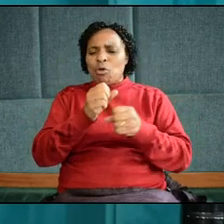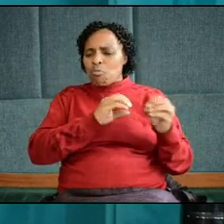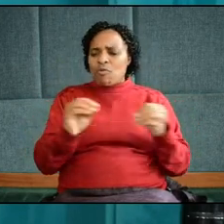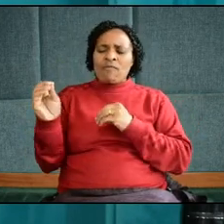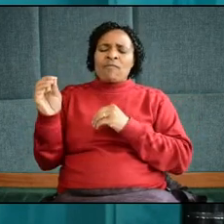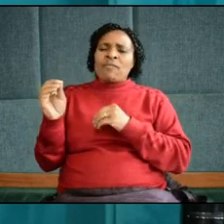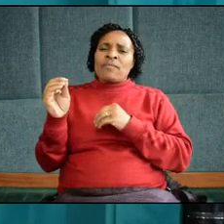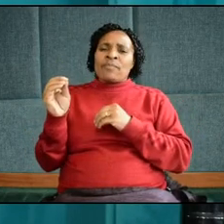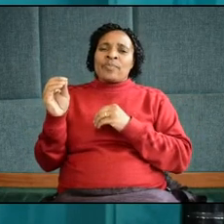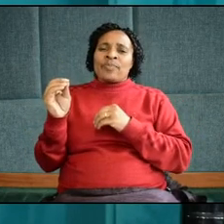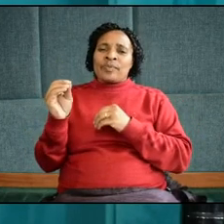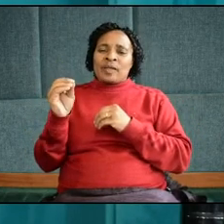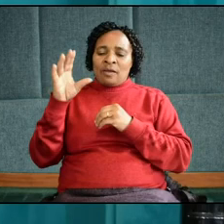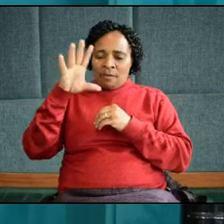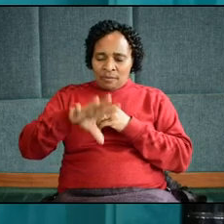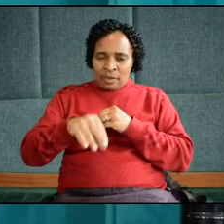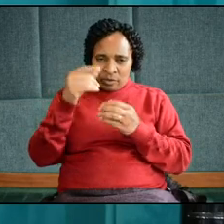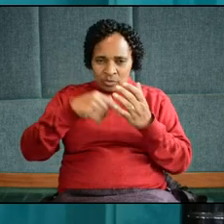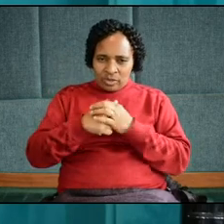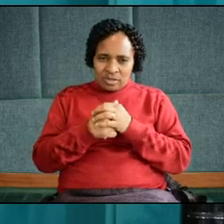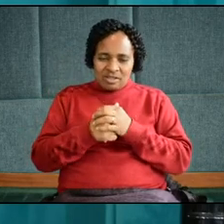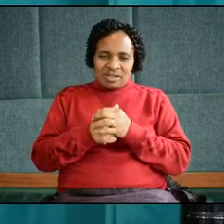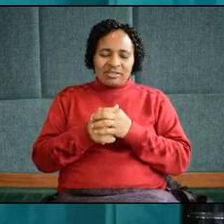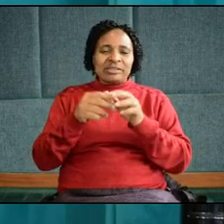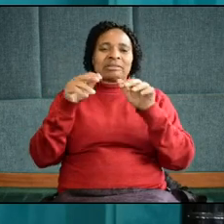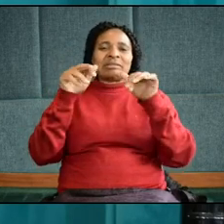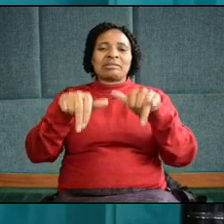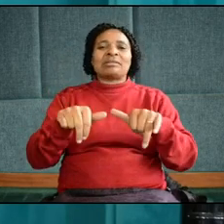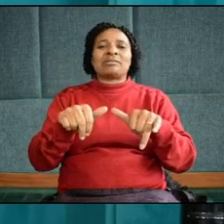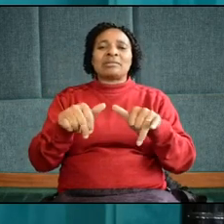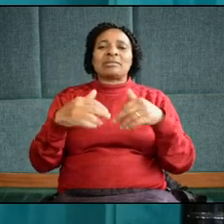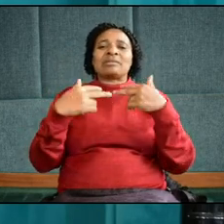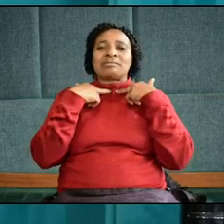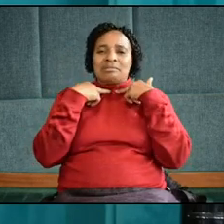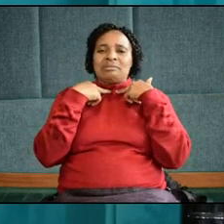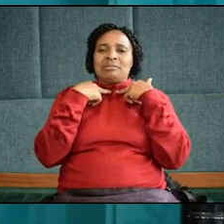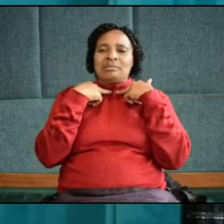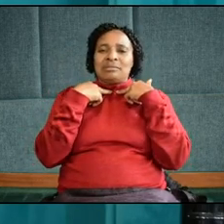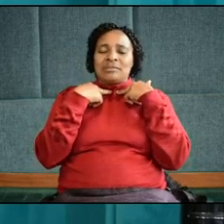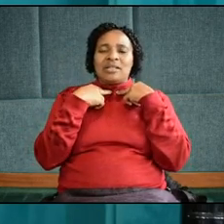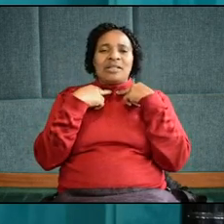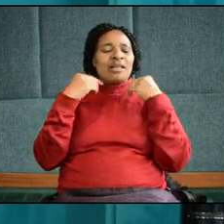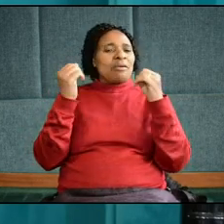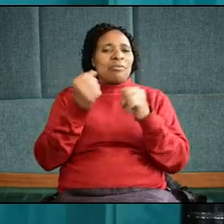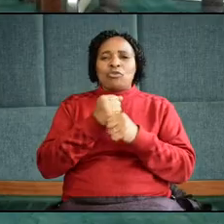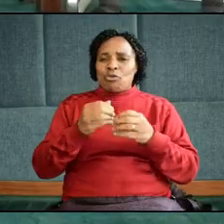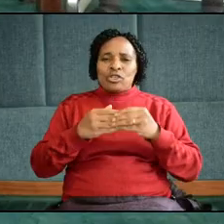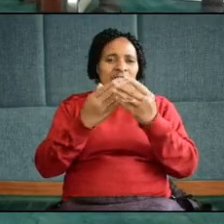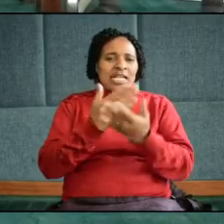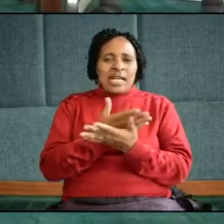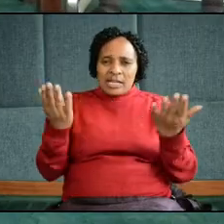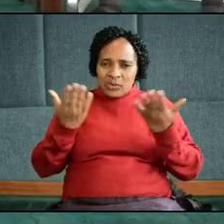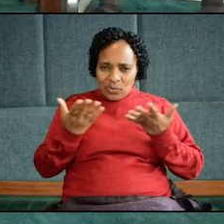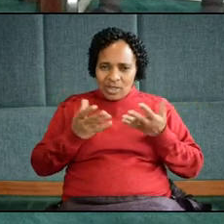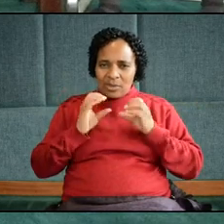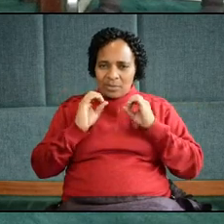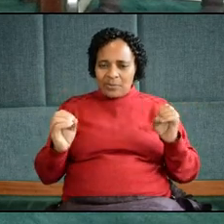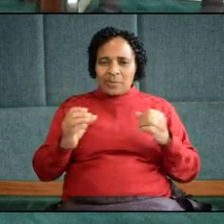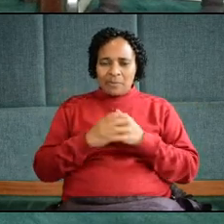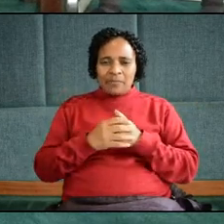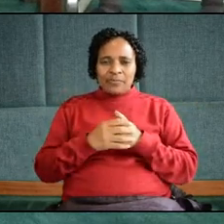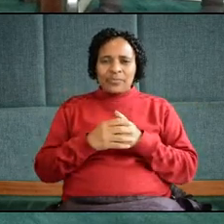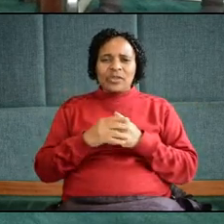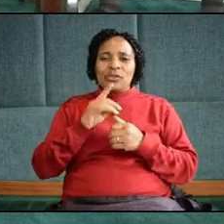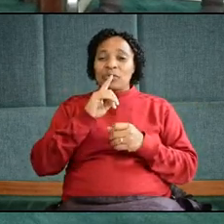Mm-hmm. So we might find that we will be stagnant at that point, and it won't lead us anywhere. True, yeah. true. And